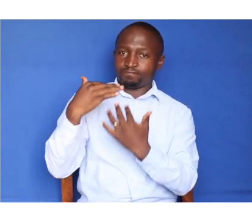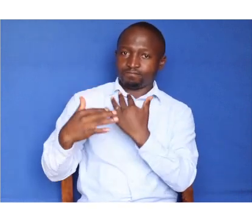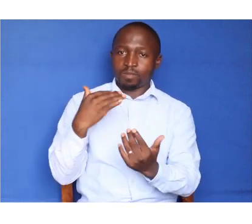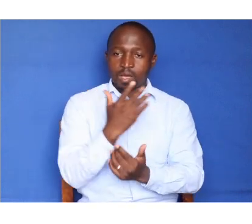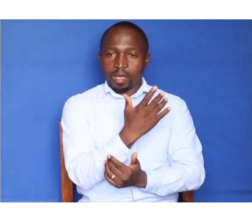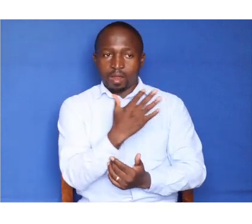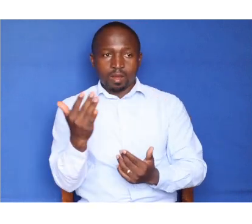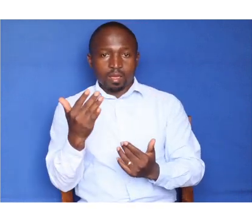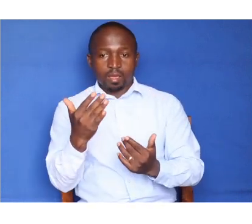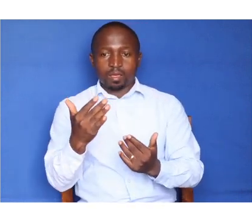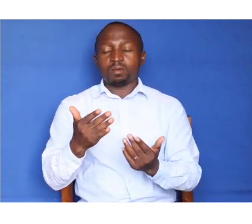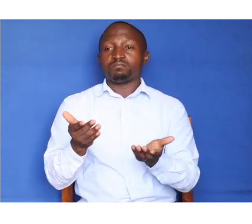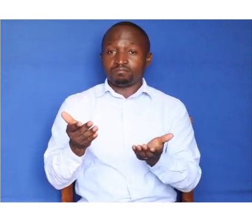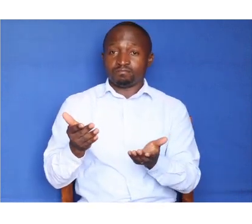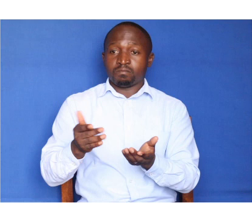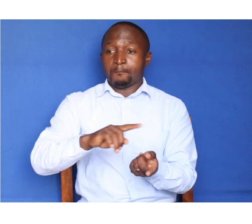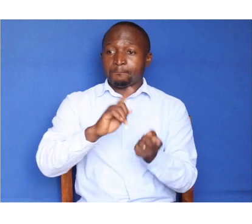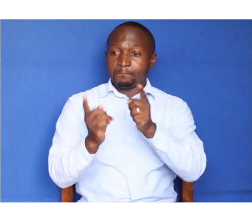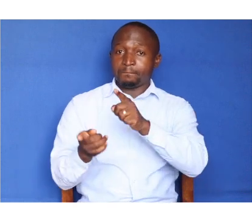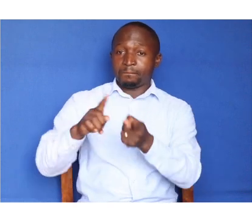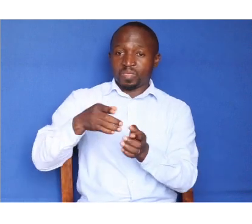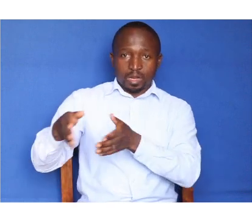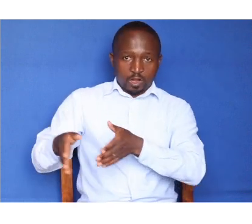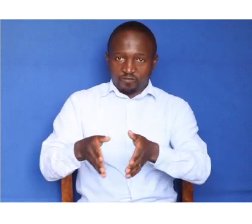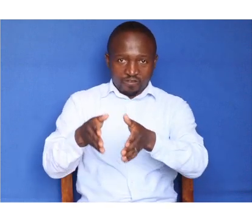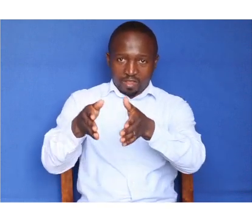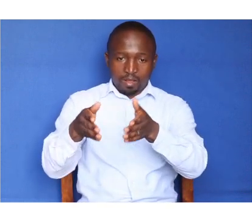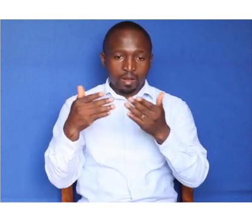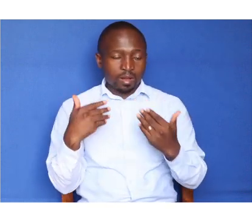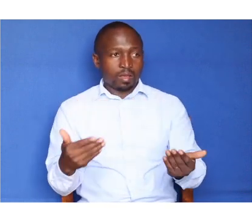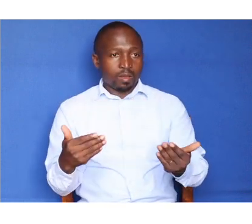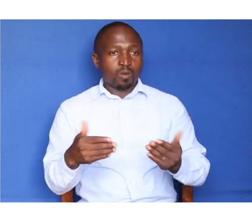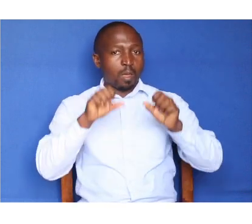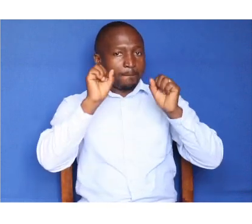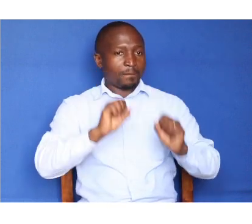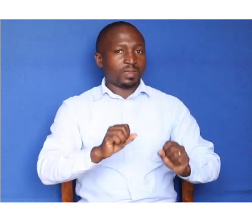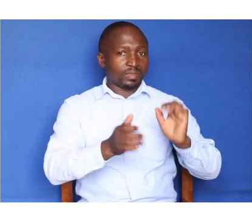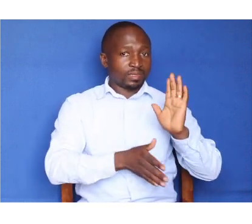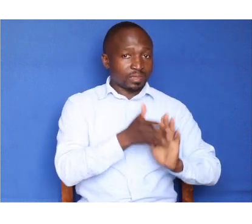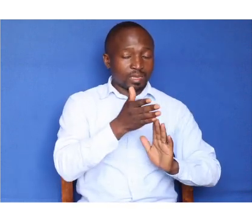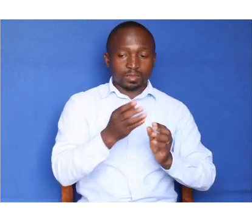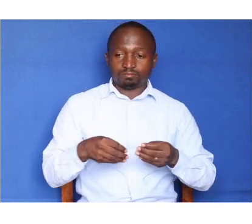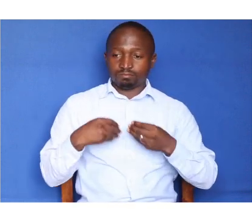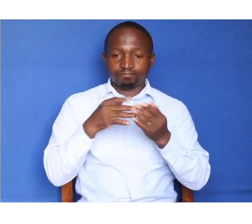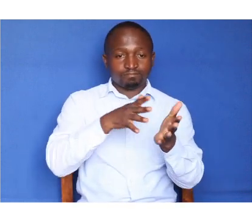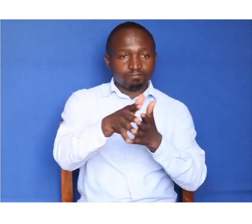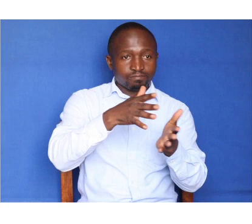But we should start by giving the meaning of river